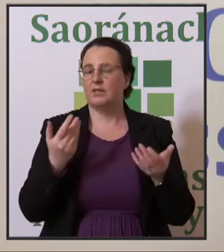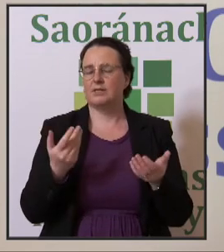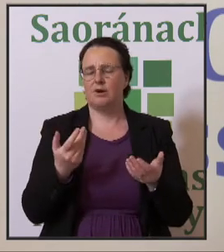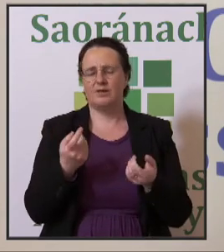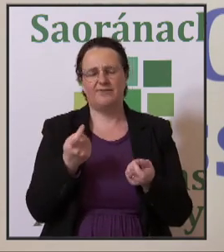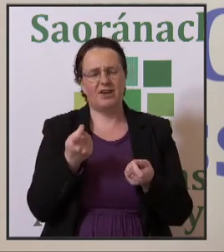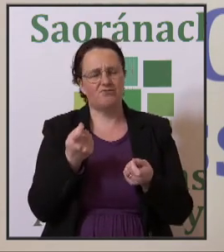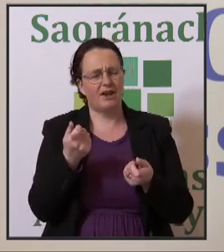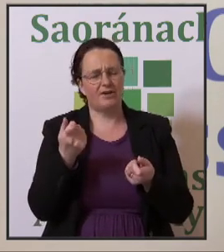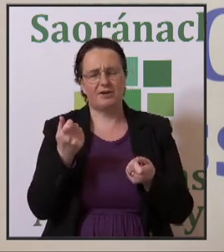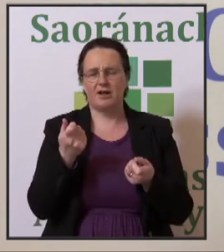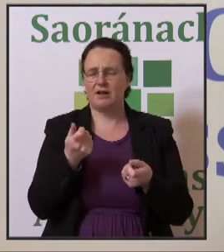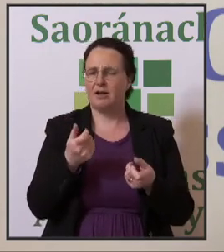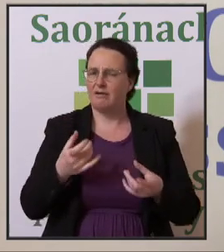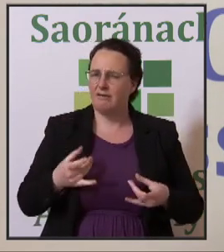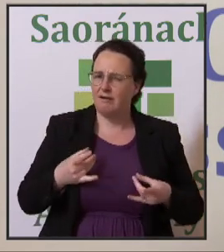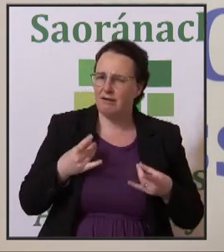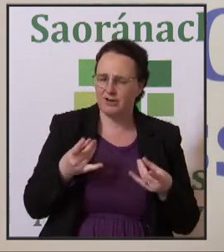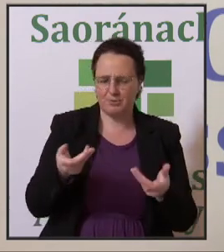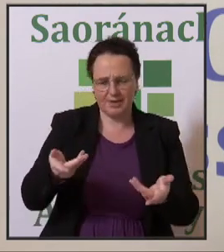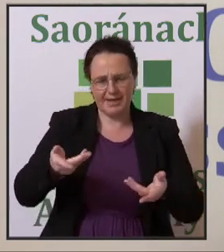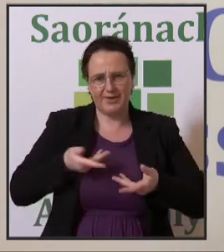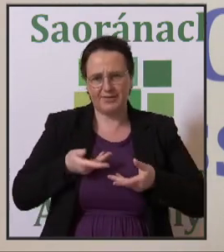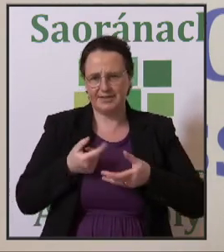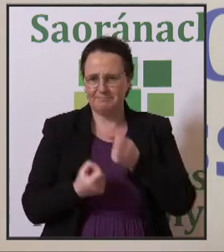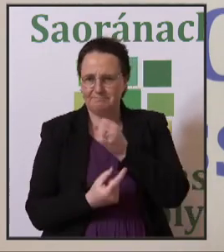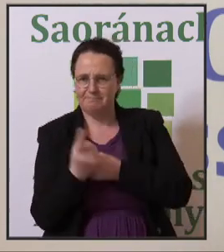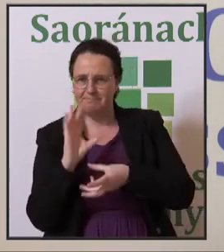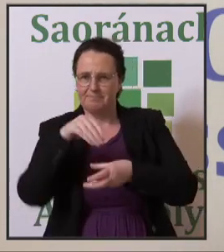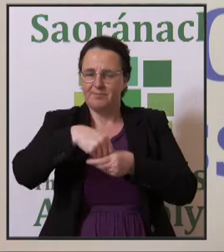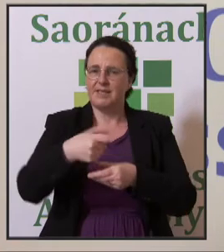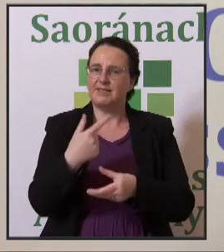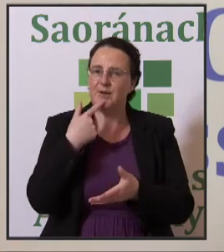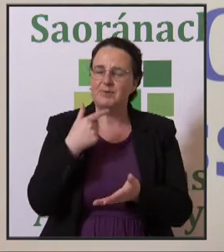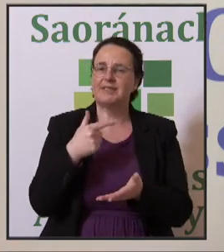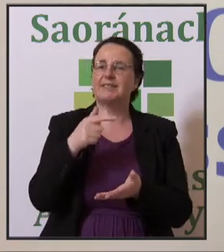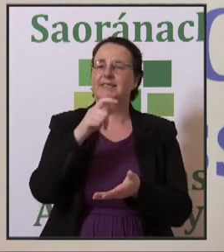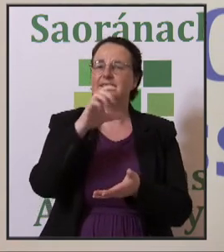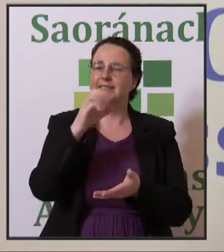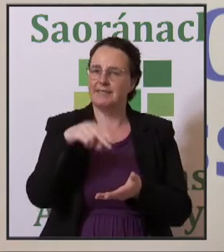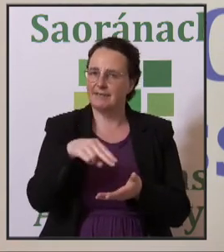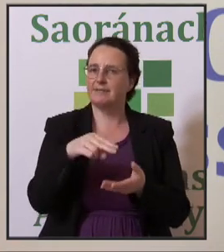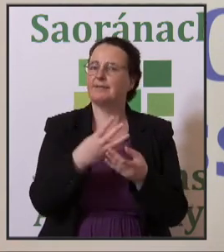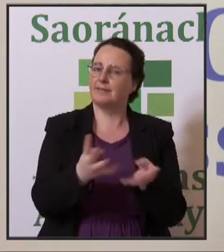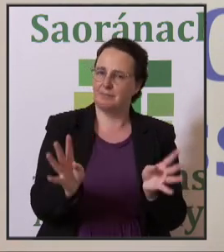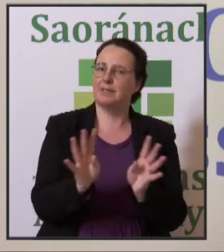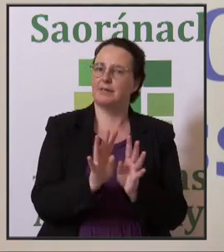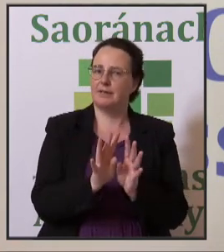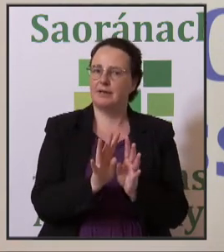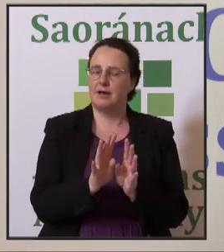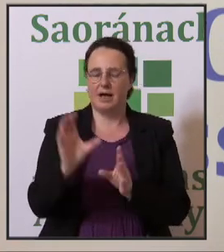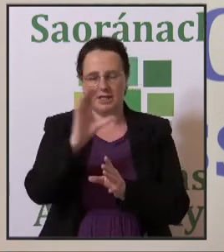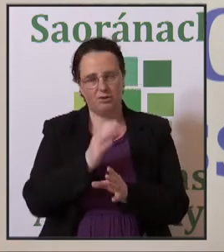privilege for all of us to be afforded the opportunity to be members of the Dublin Citizens Assembly, and I look forward to